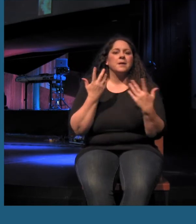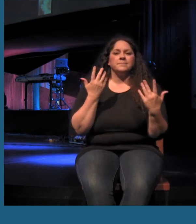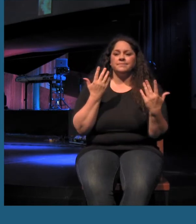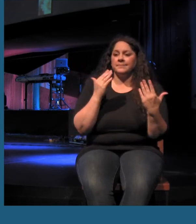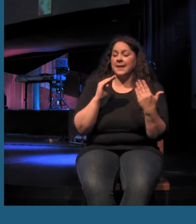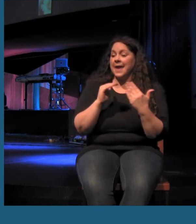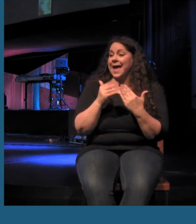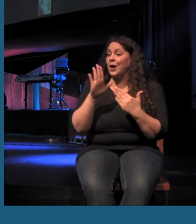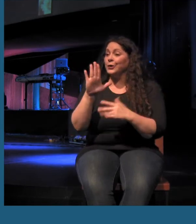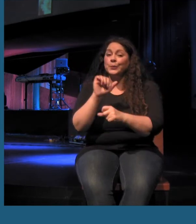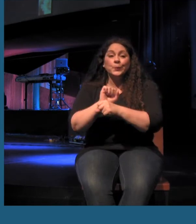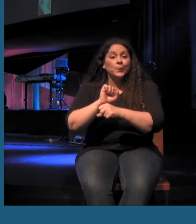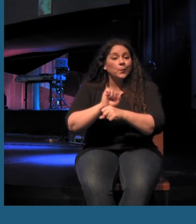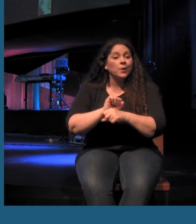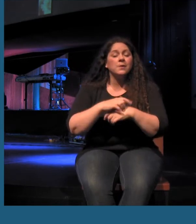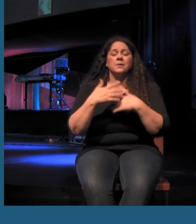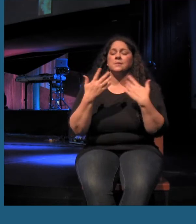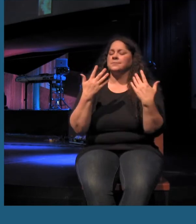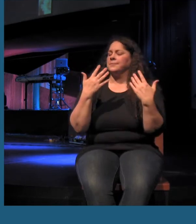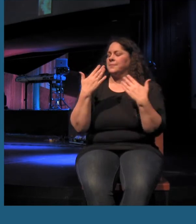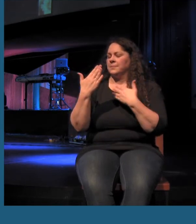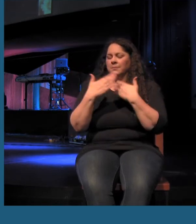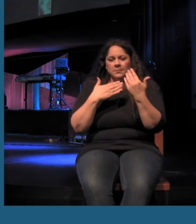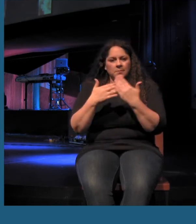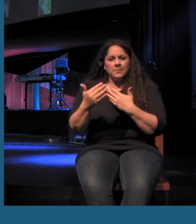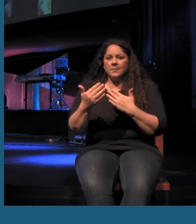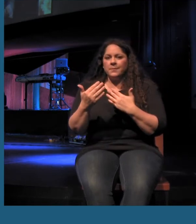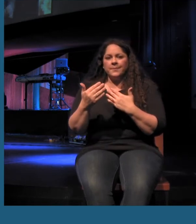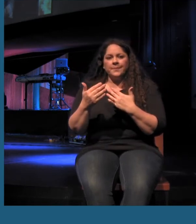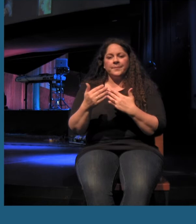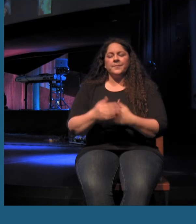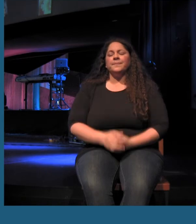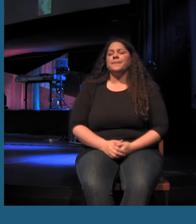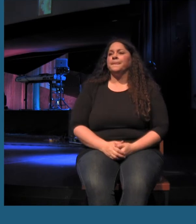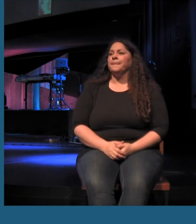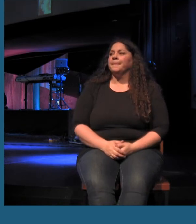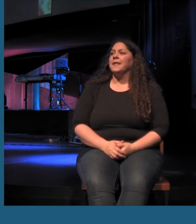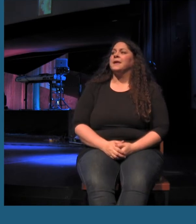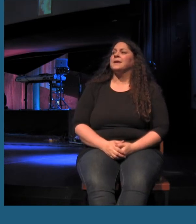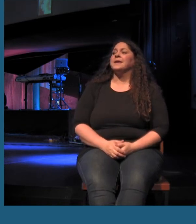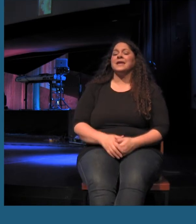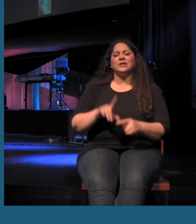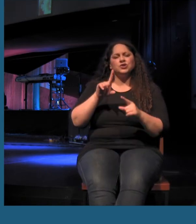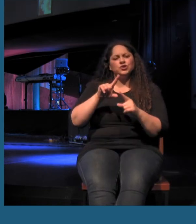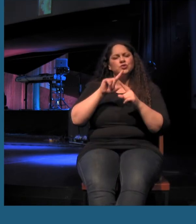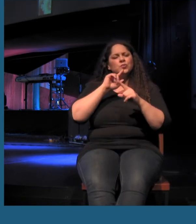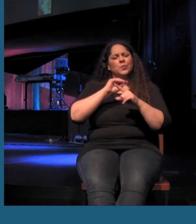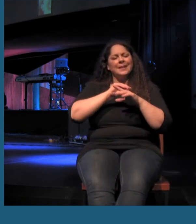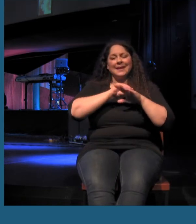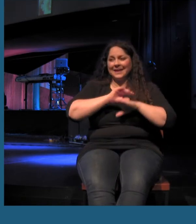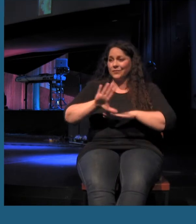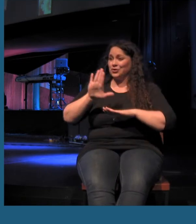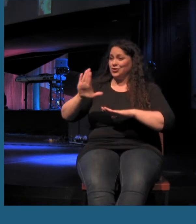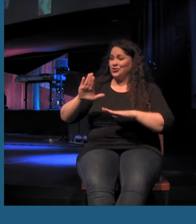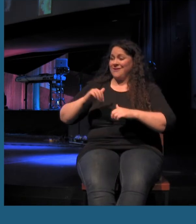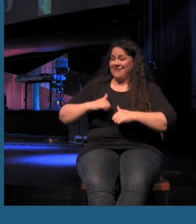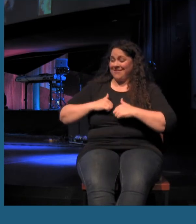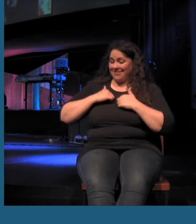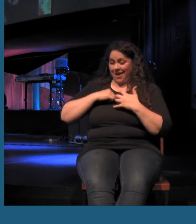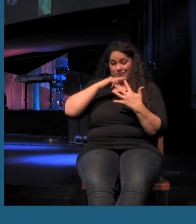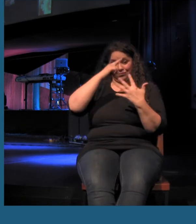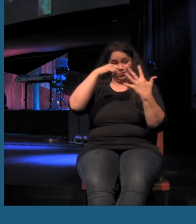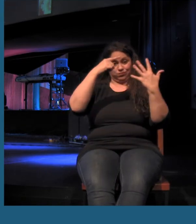how you function on a job or your place of employment. It should influence every area of your life. So what